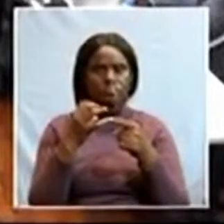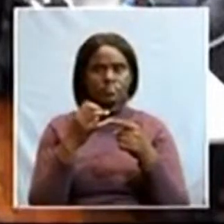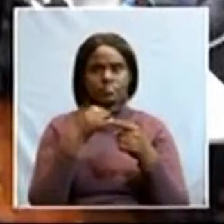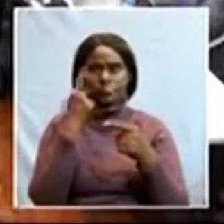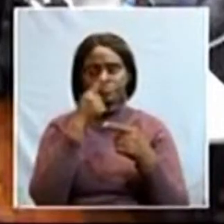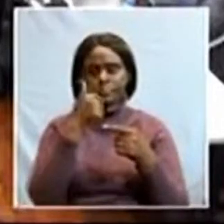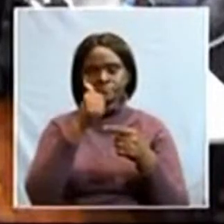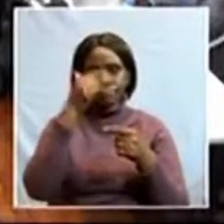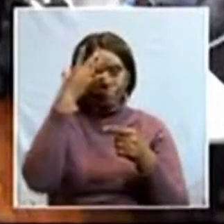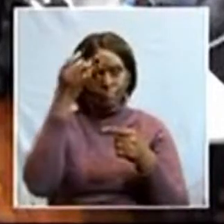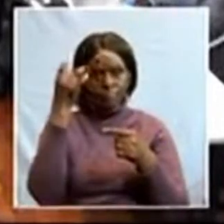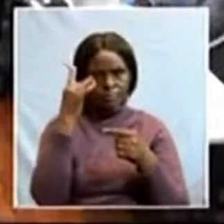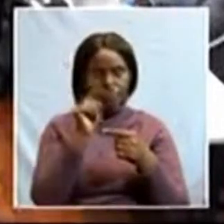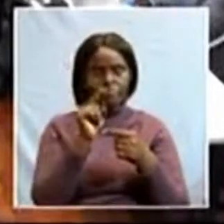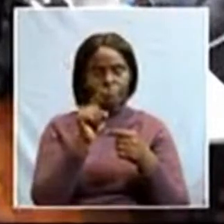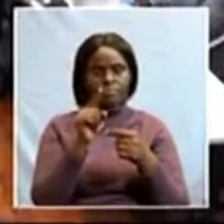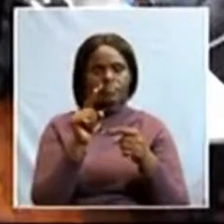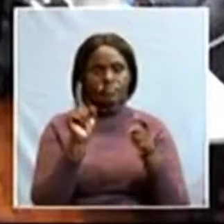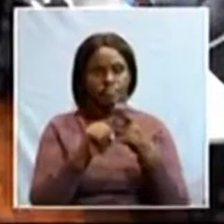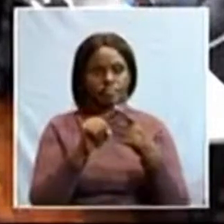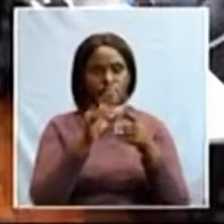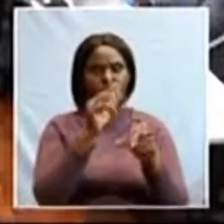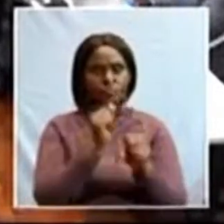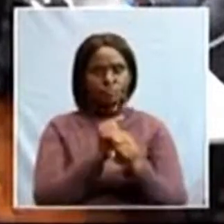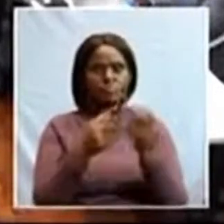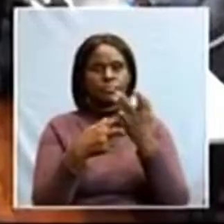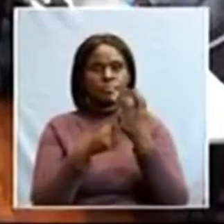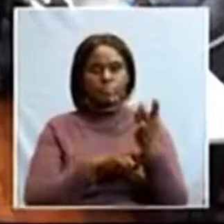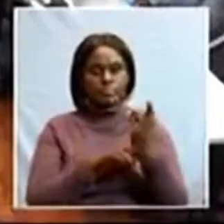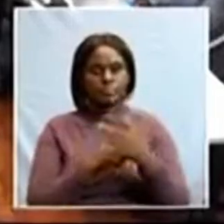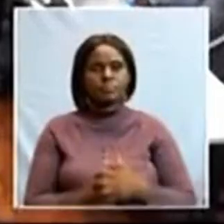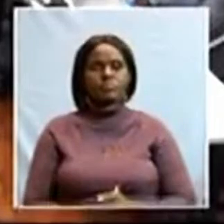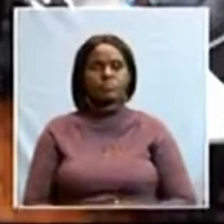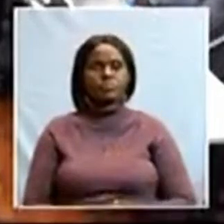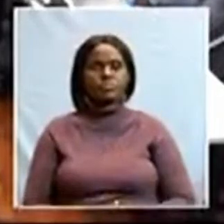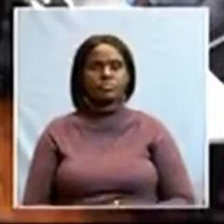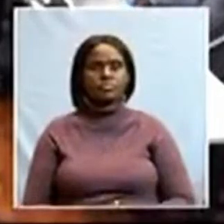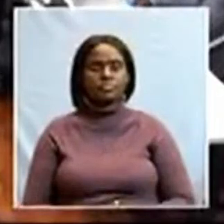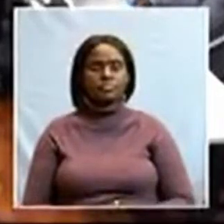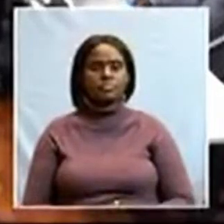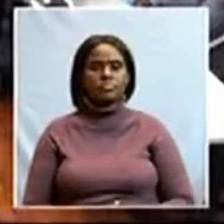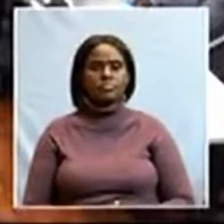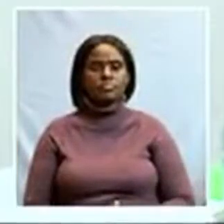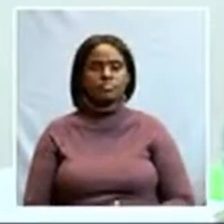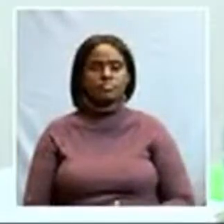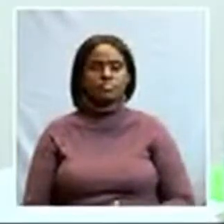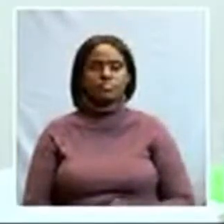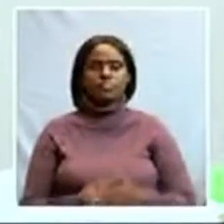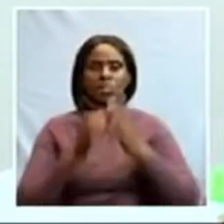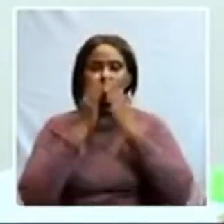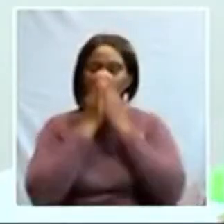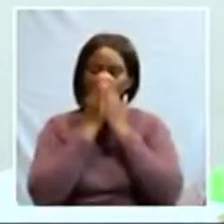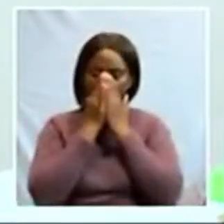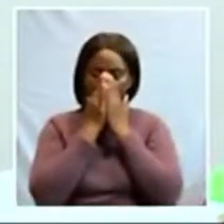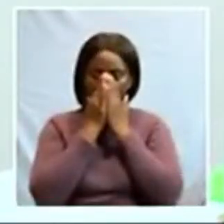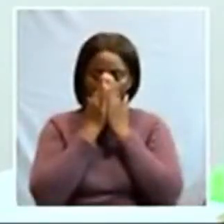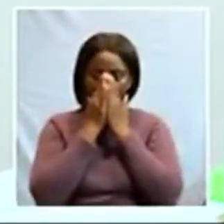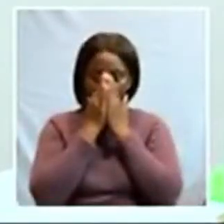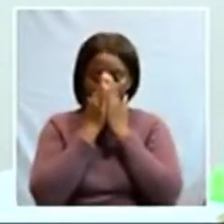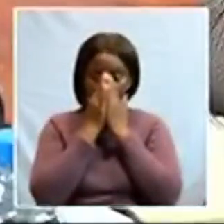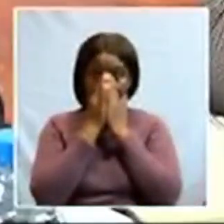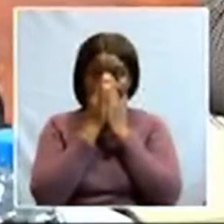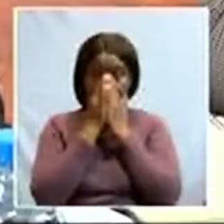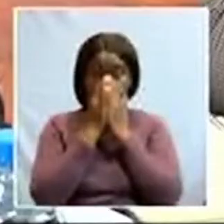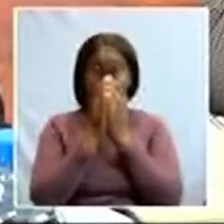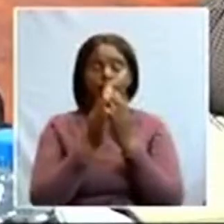who neglect to get a receipt for fuel paid for? Chair, they are supposed to